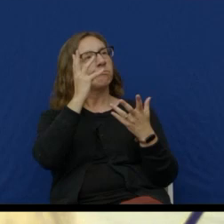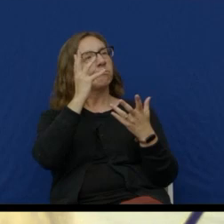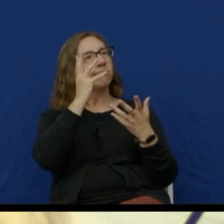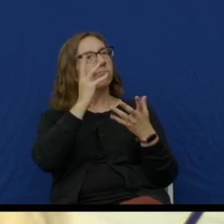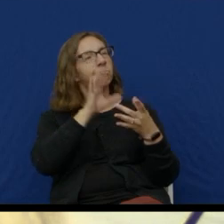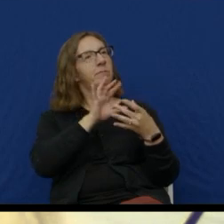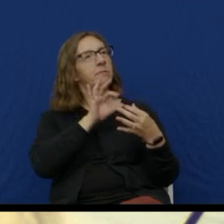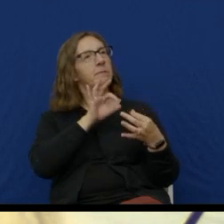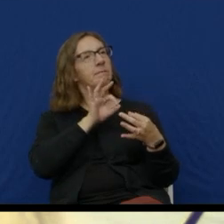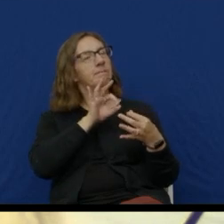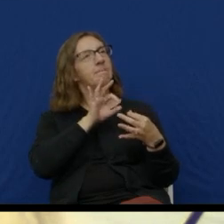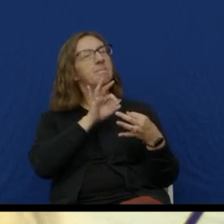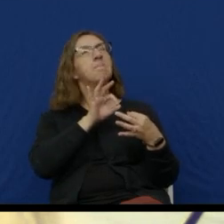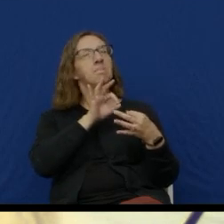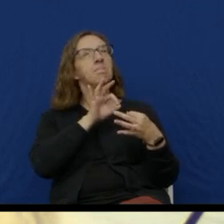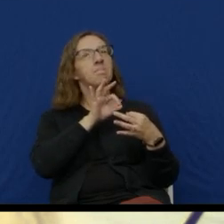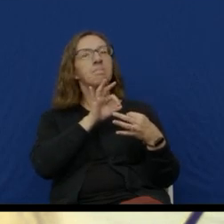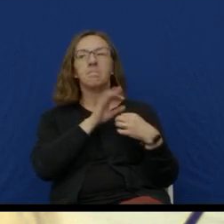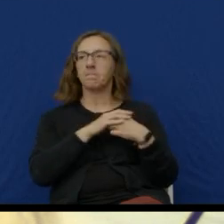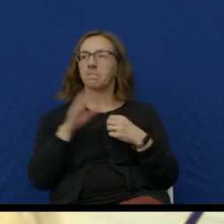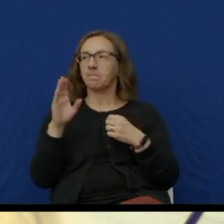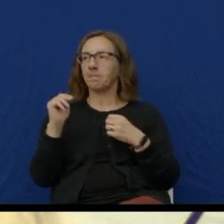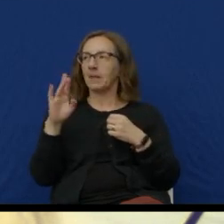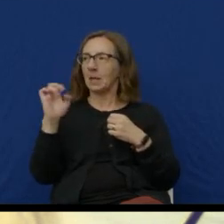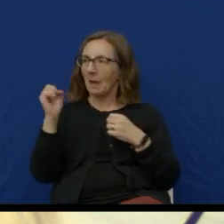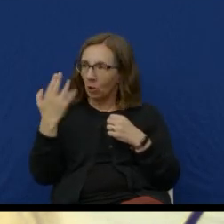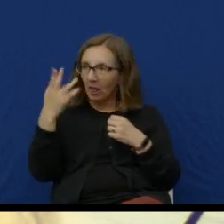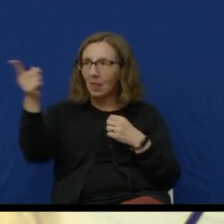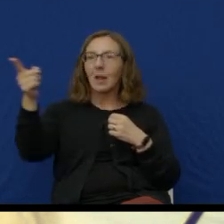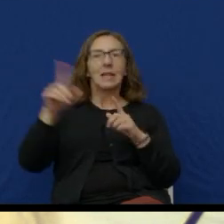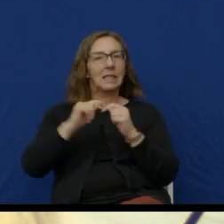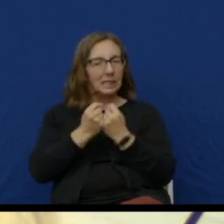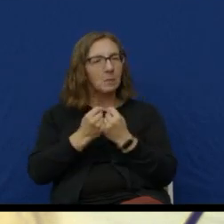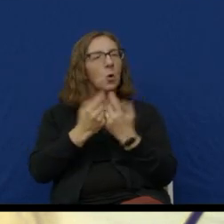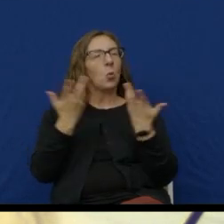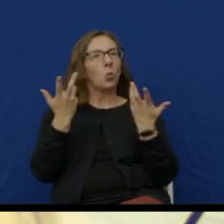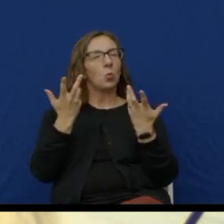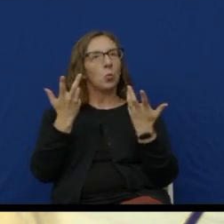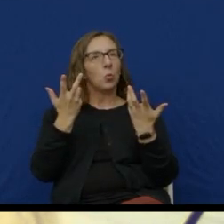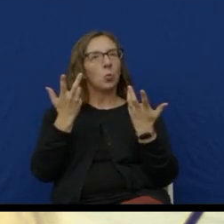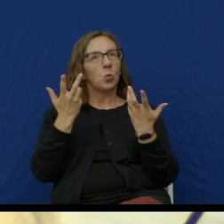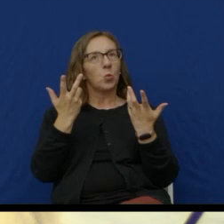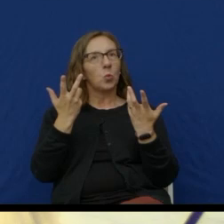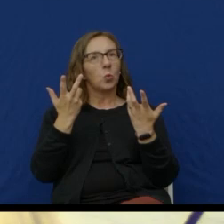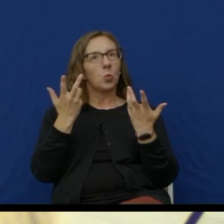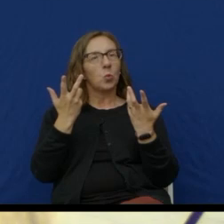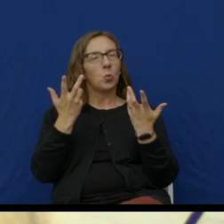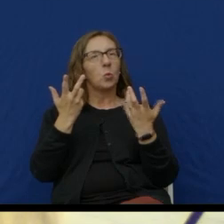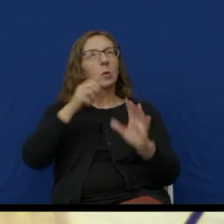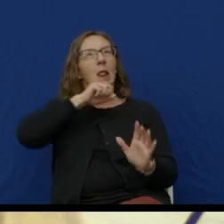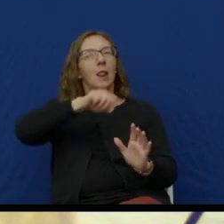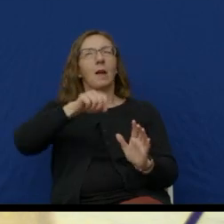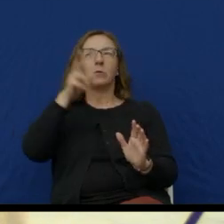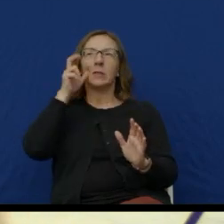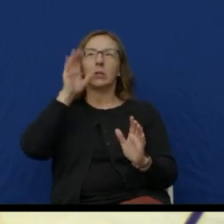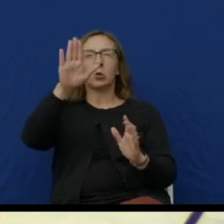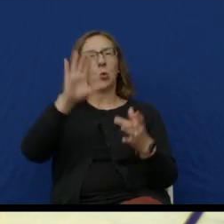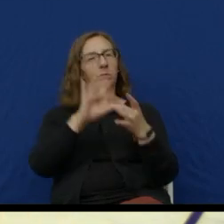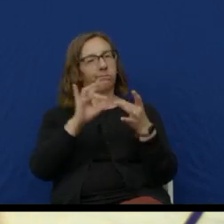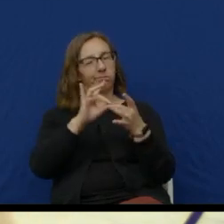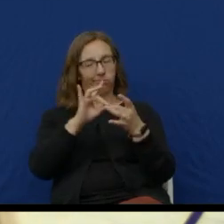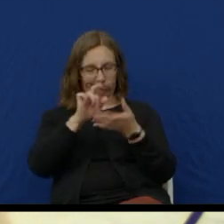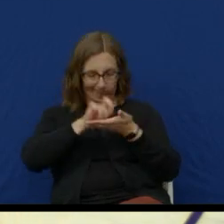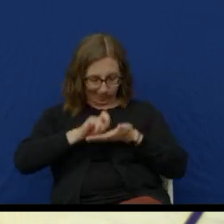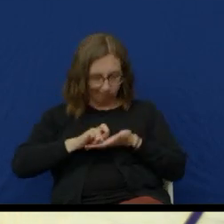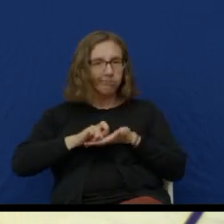And Meredith and the team at the department, we'd love to take the notes that you have and work